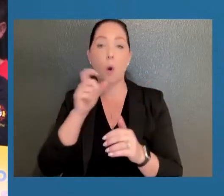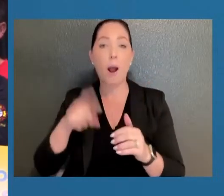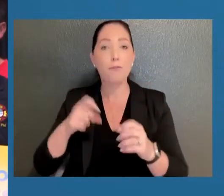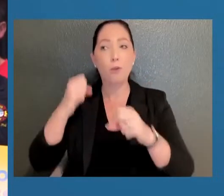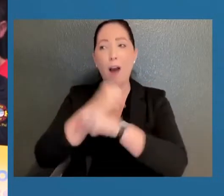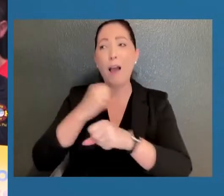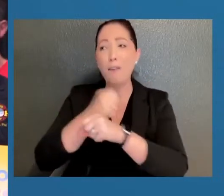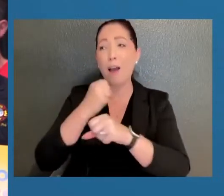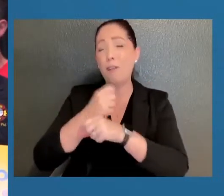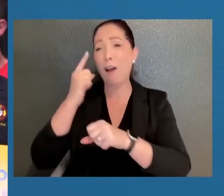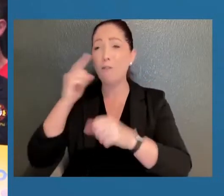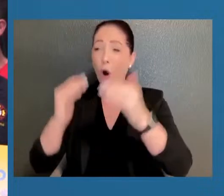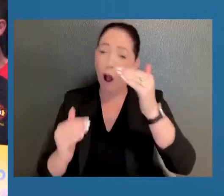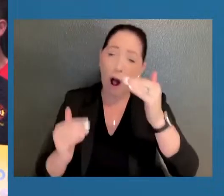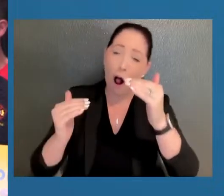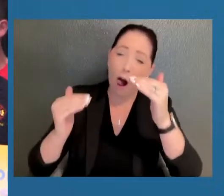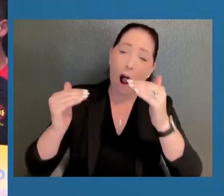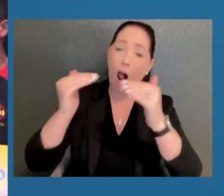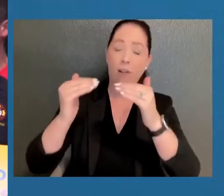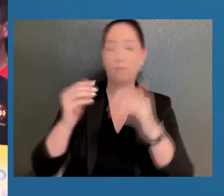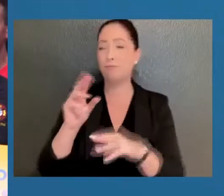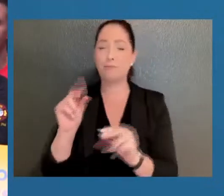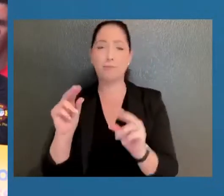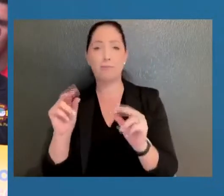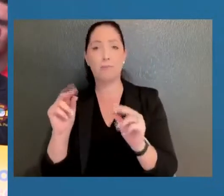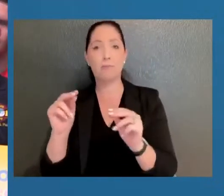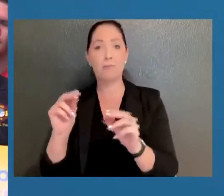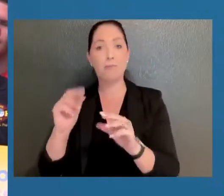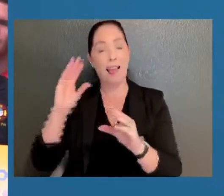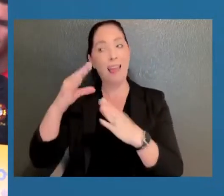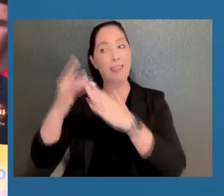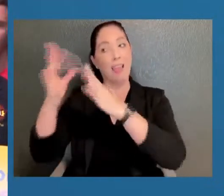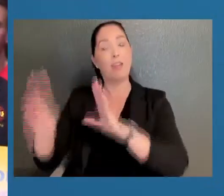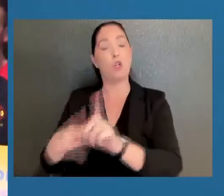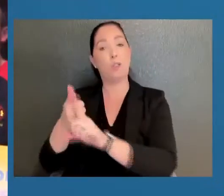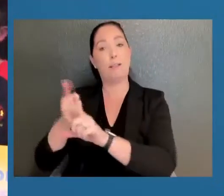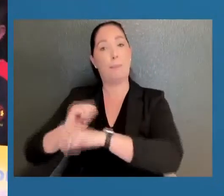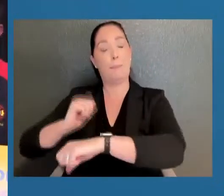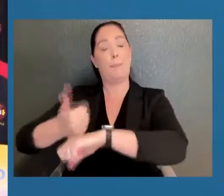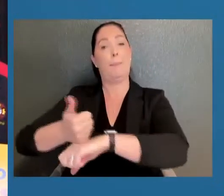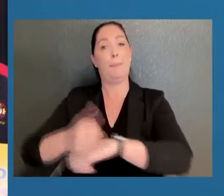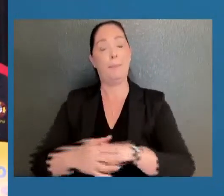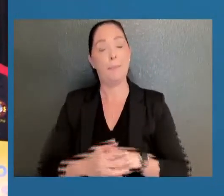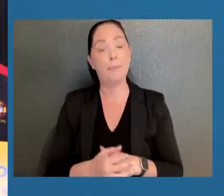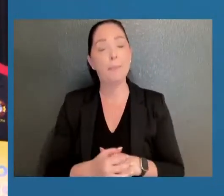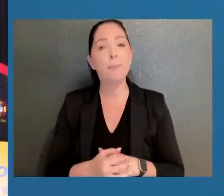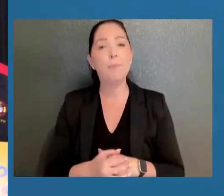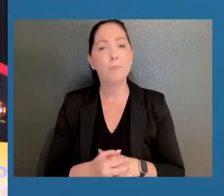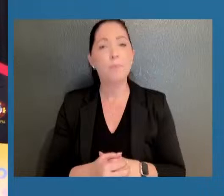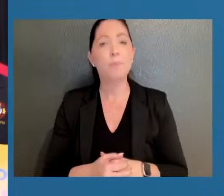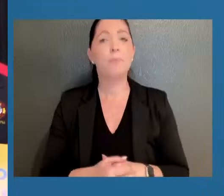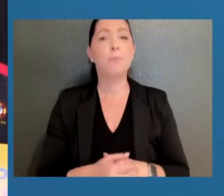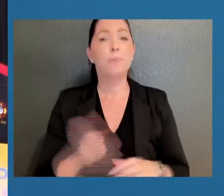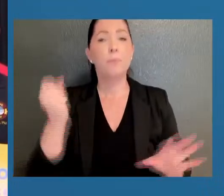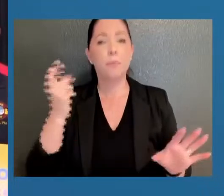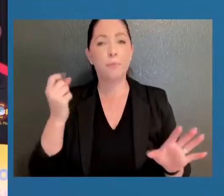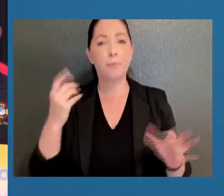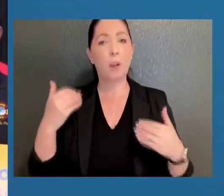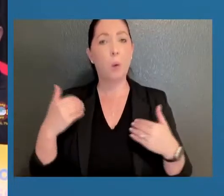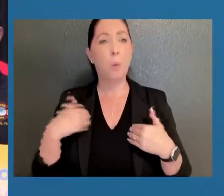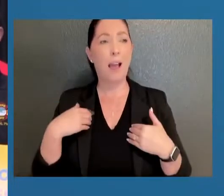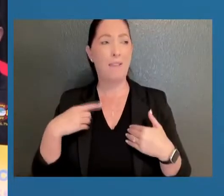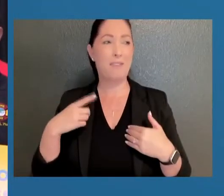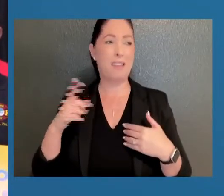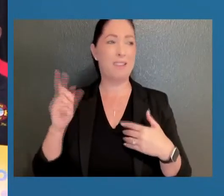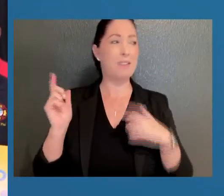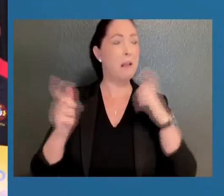some places in this country. And that's established by our great leaders. So you know, we've got this big ugly bill out there,